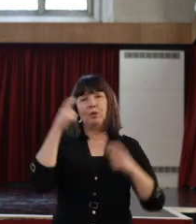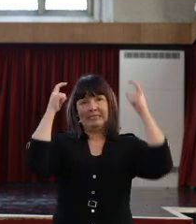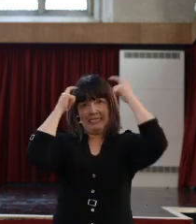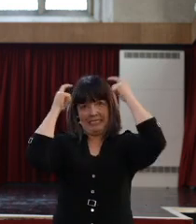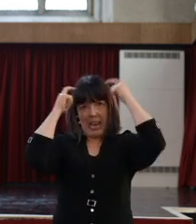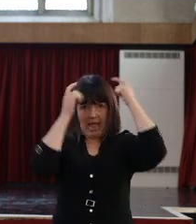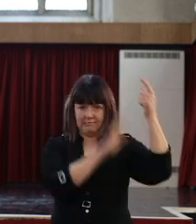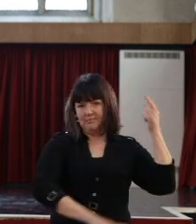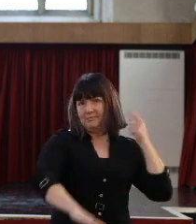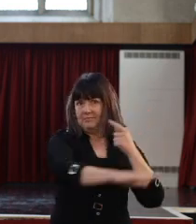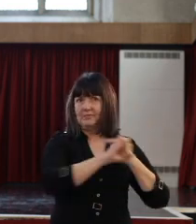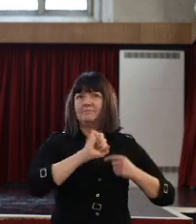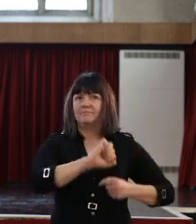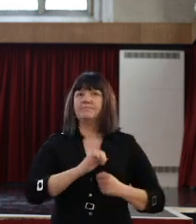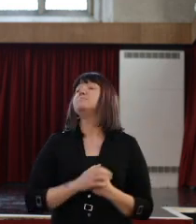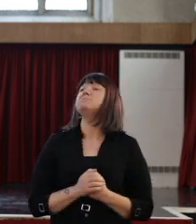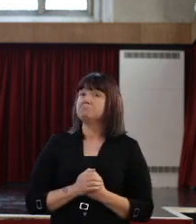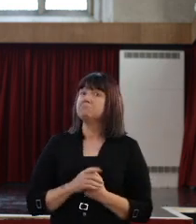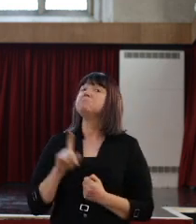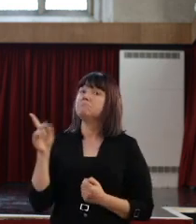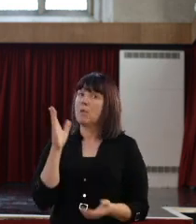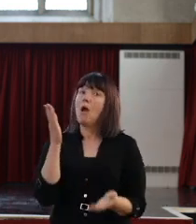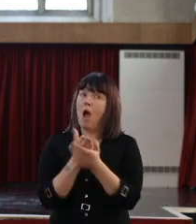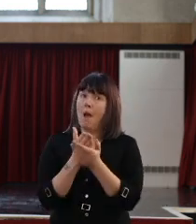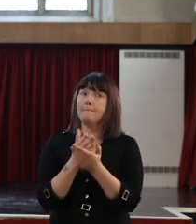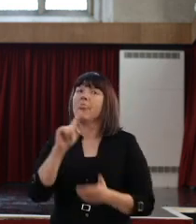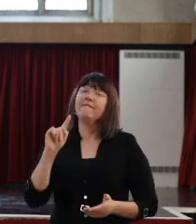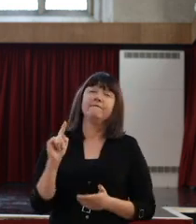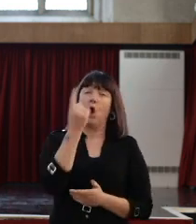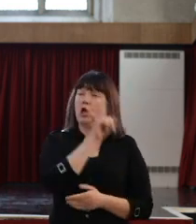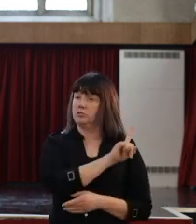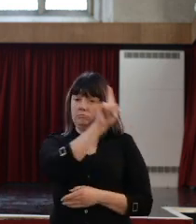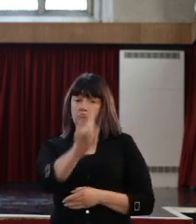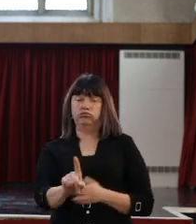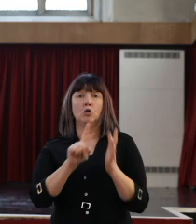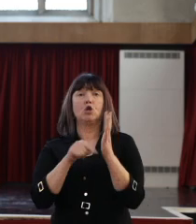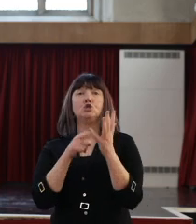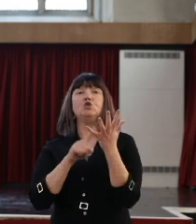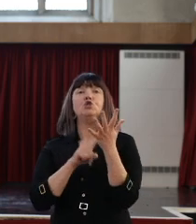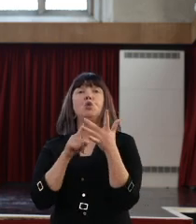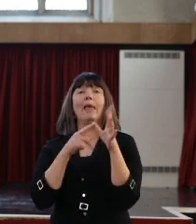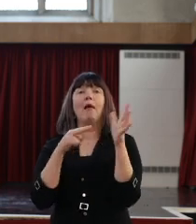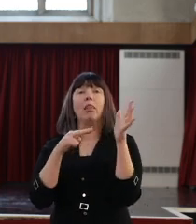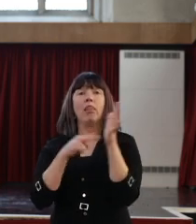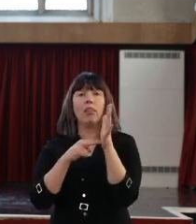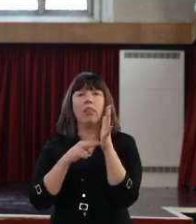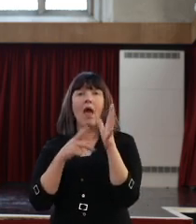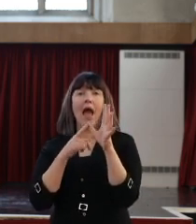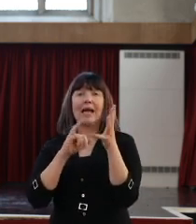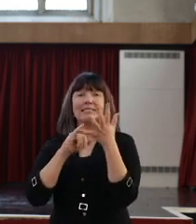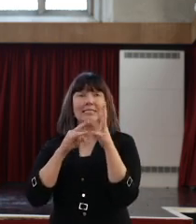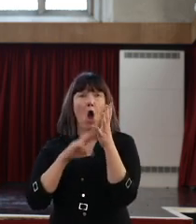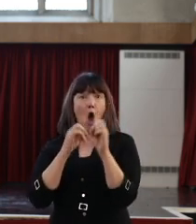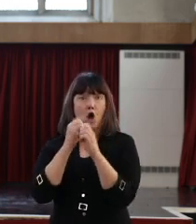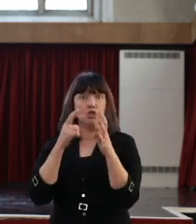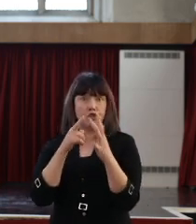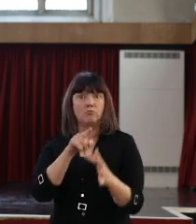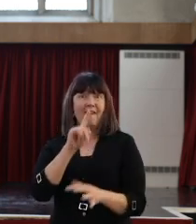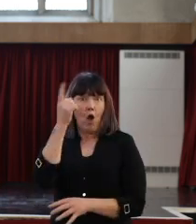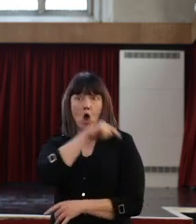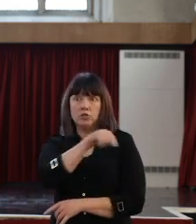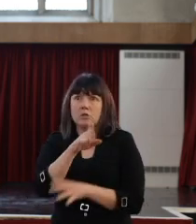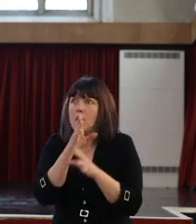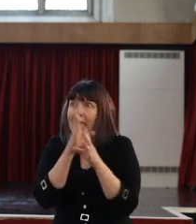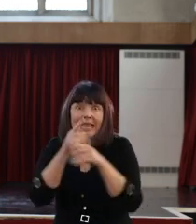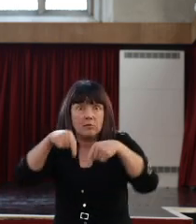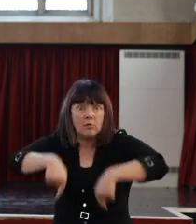it's absolutely true, where Julian Assange first hides out before taking refuge in the Ecuadorian embassy. Absolutely true. And it's